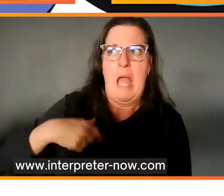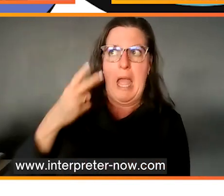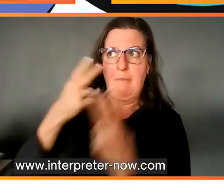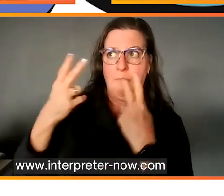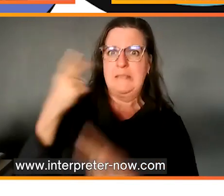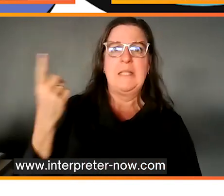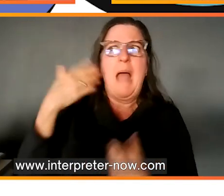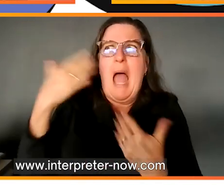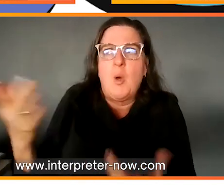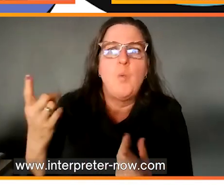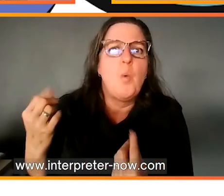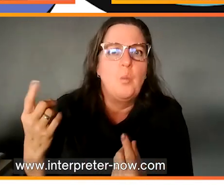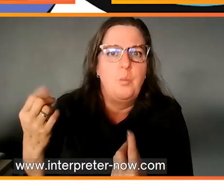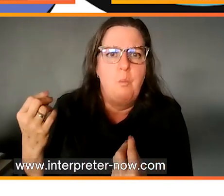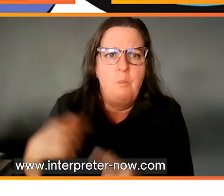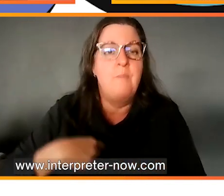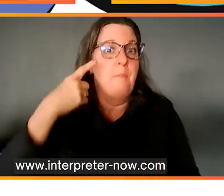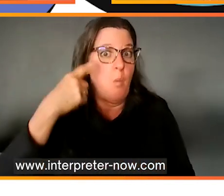know, it ain't good.